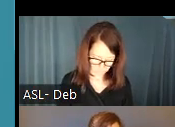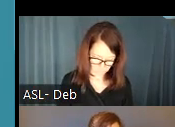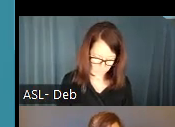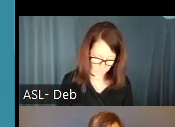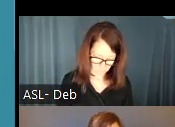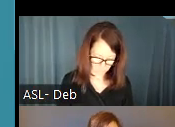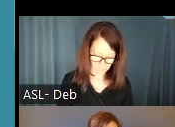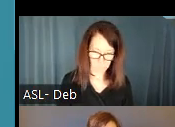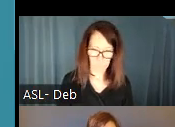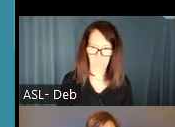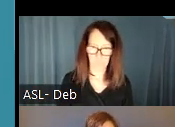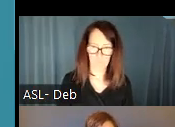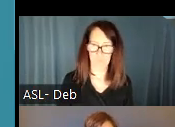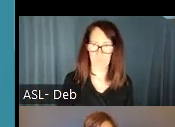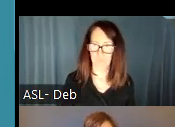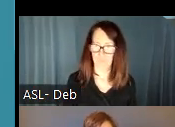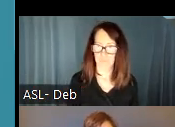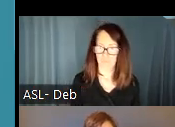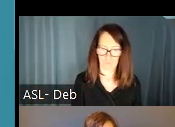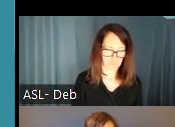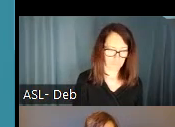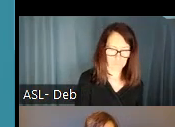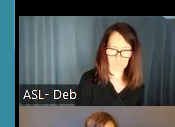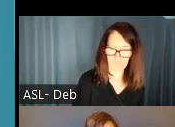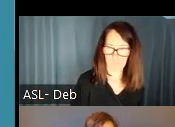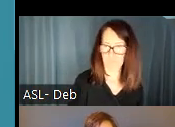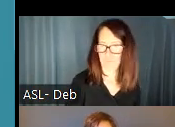Are all the interpreters on screen?